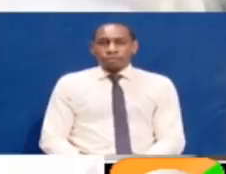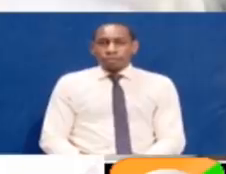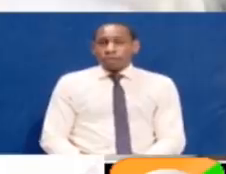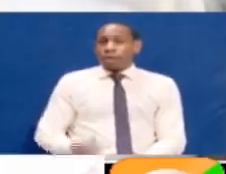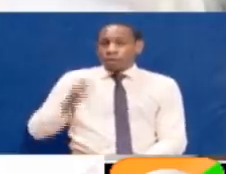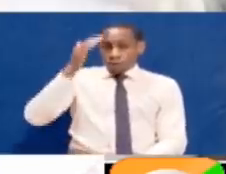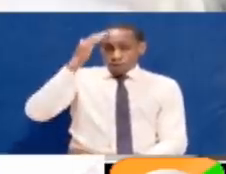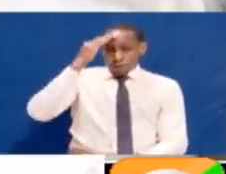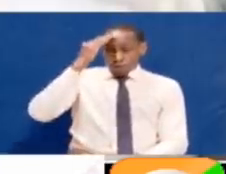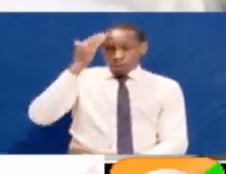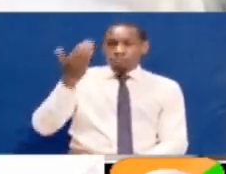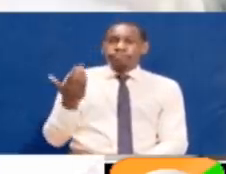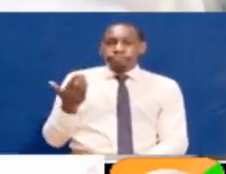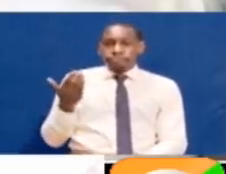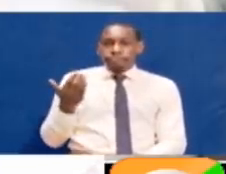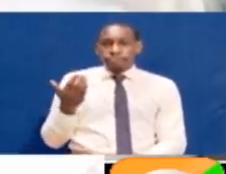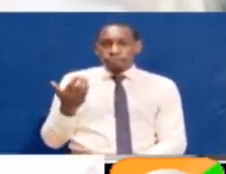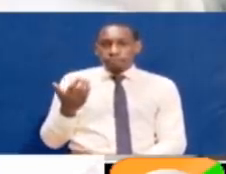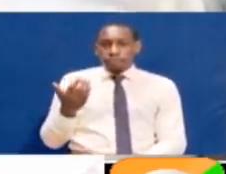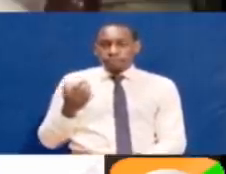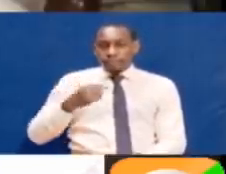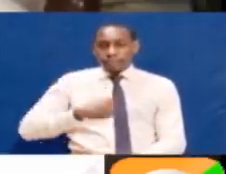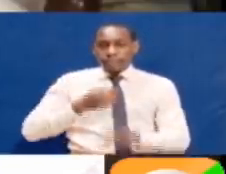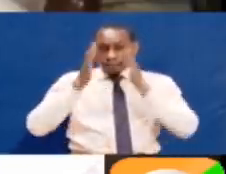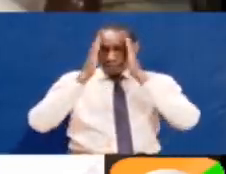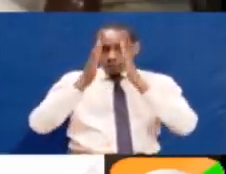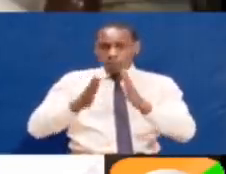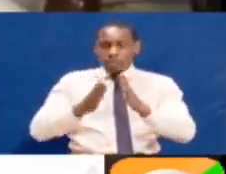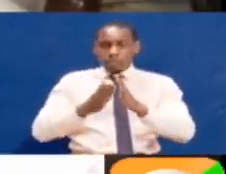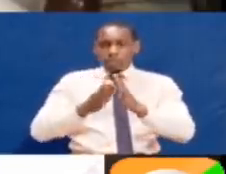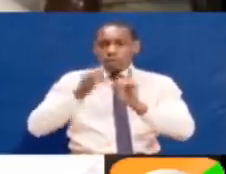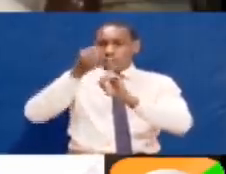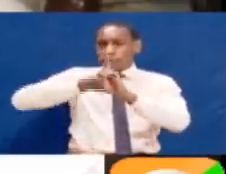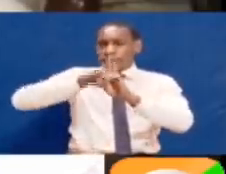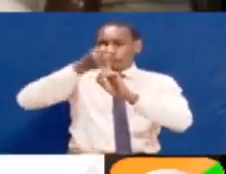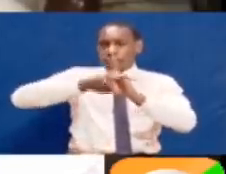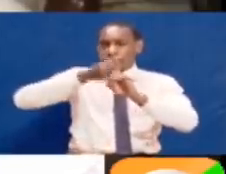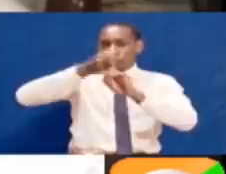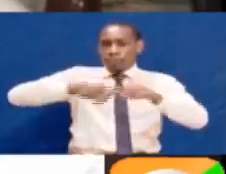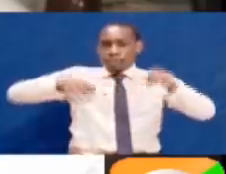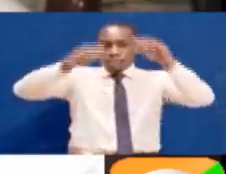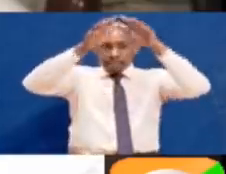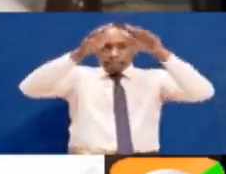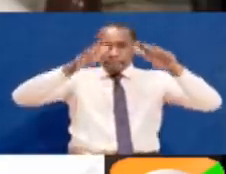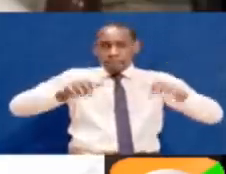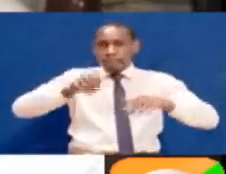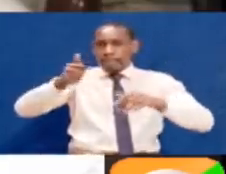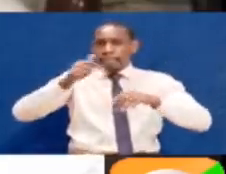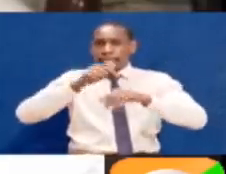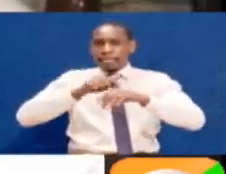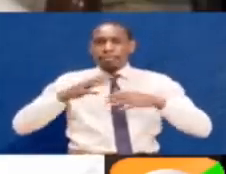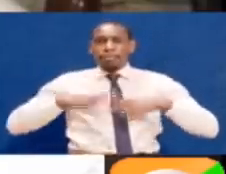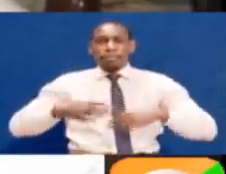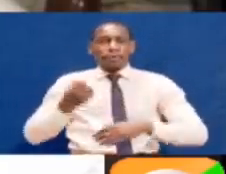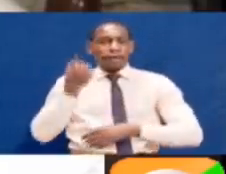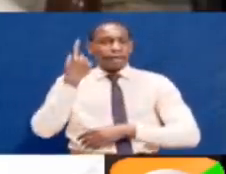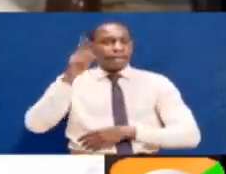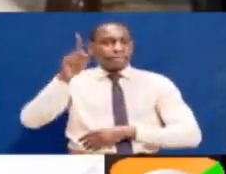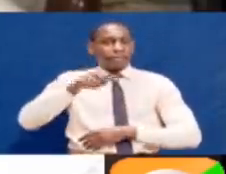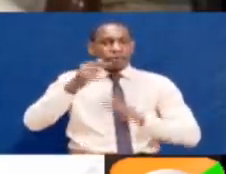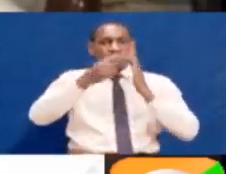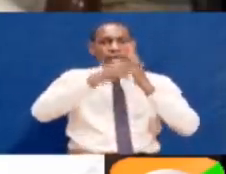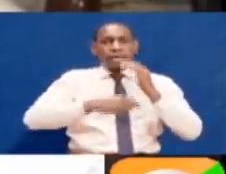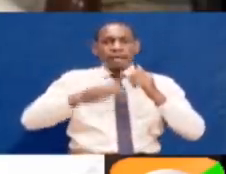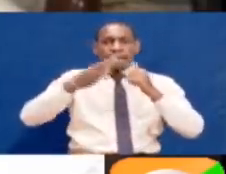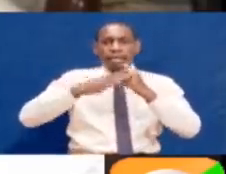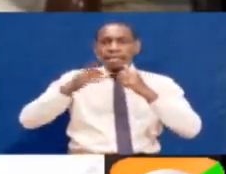You know, Waika Maura have been very focused on fighting for devolution. And sometimes many people misunderstand the Article